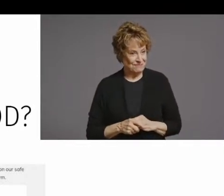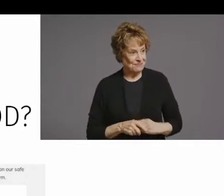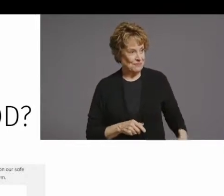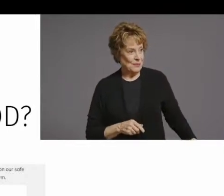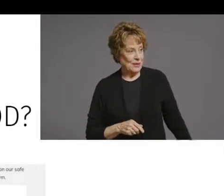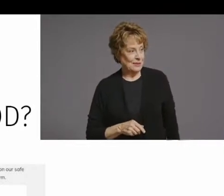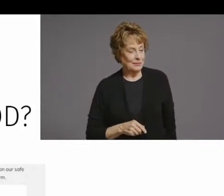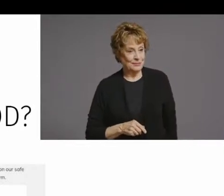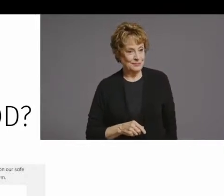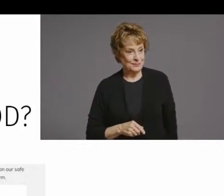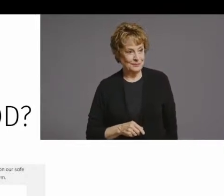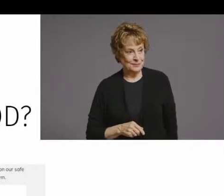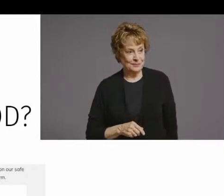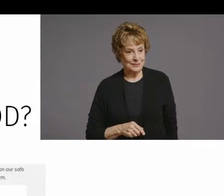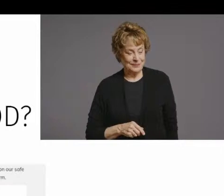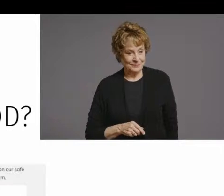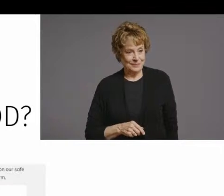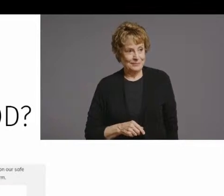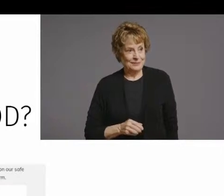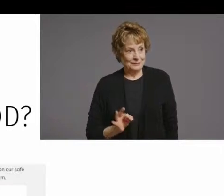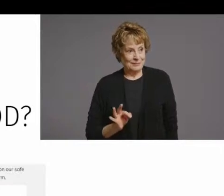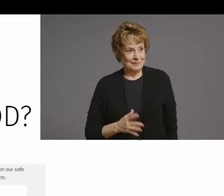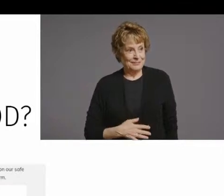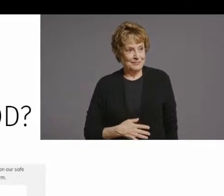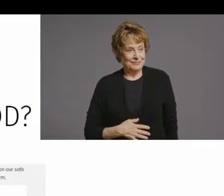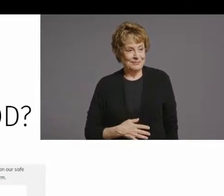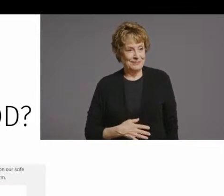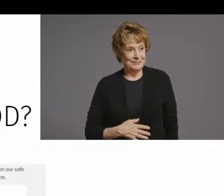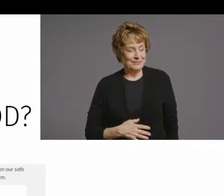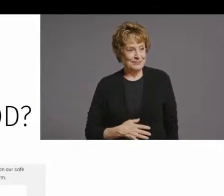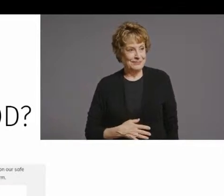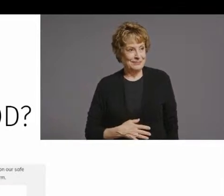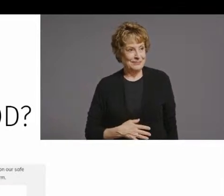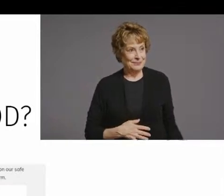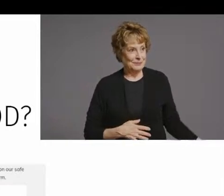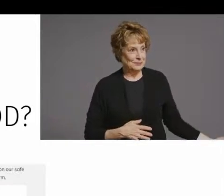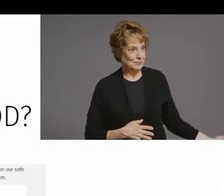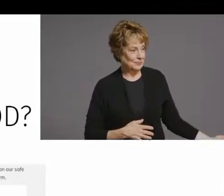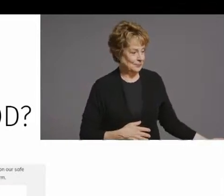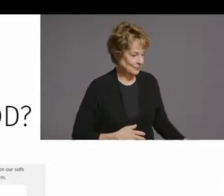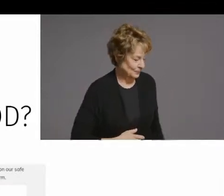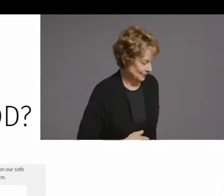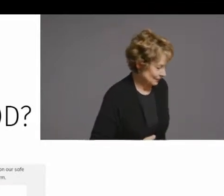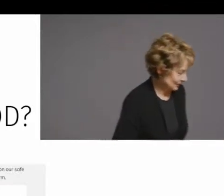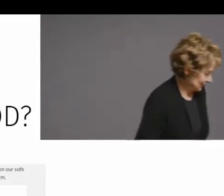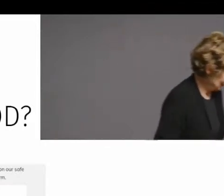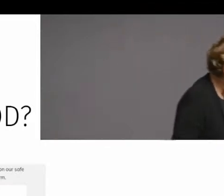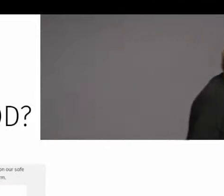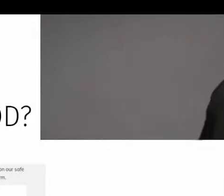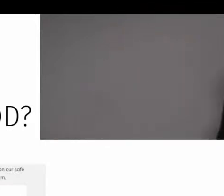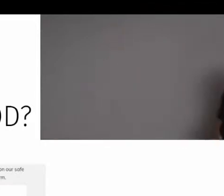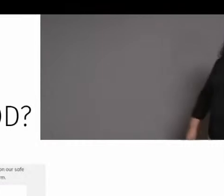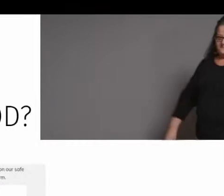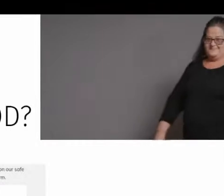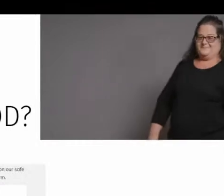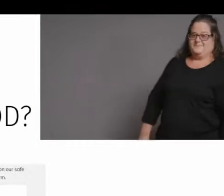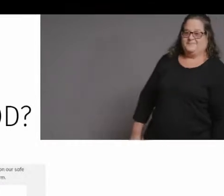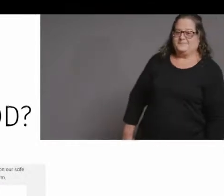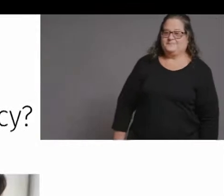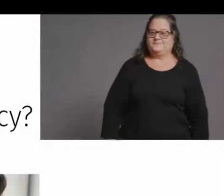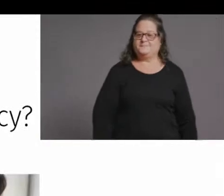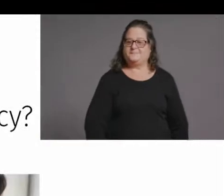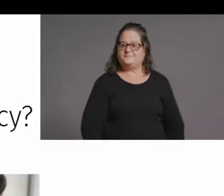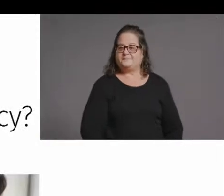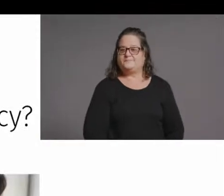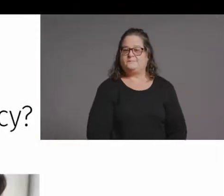release appointments online and to our call centers every day. Our call centers are open 7 days a week from 8 a.m. to 5